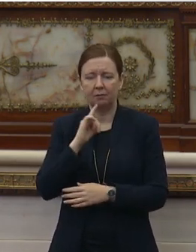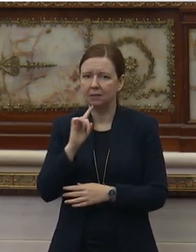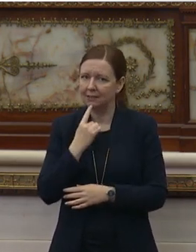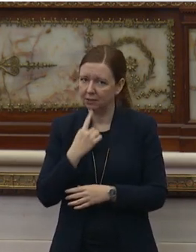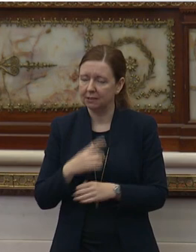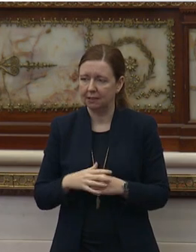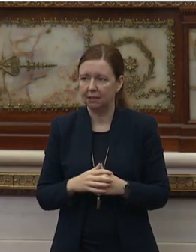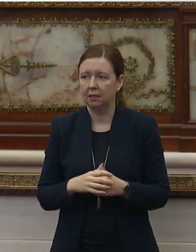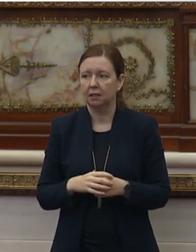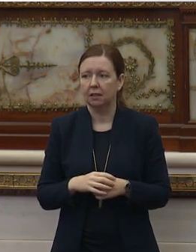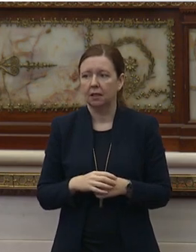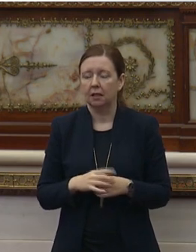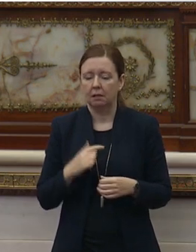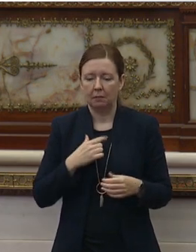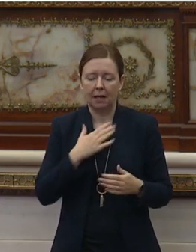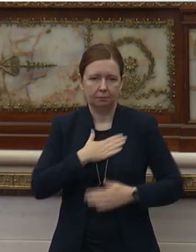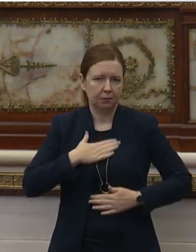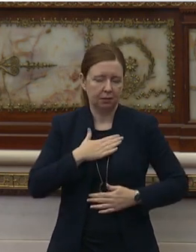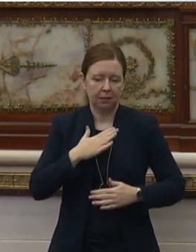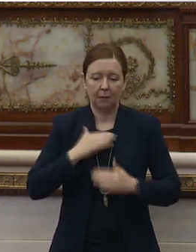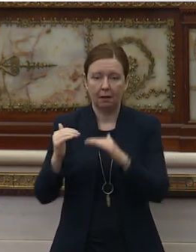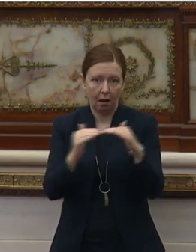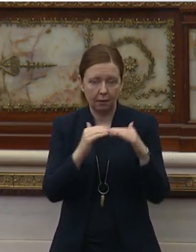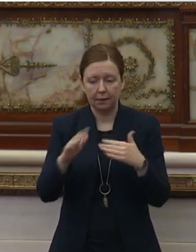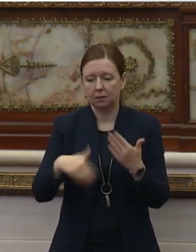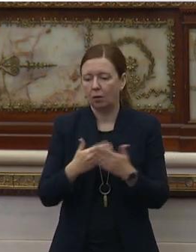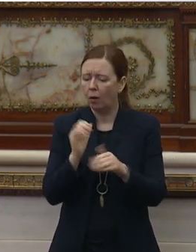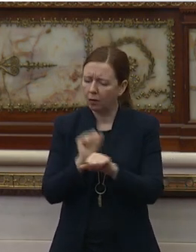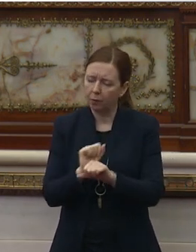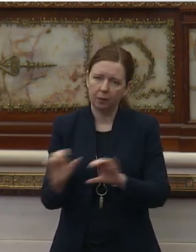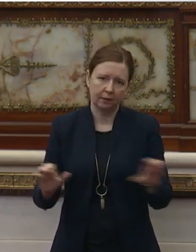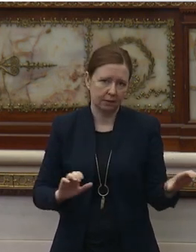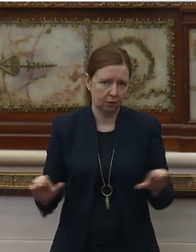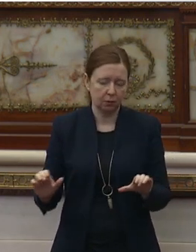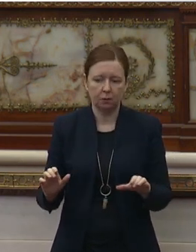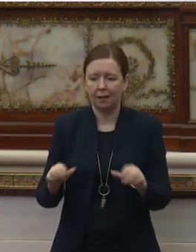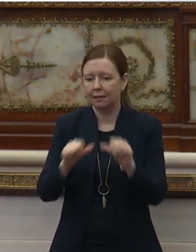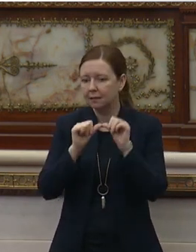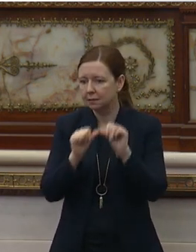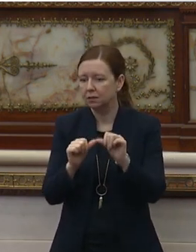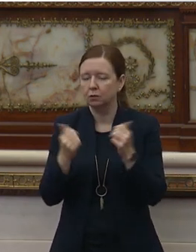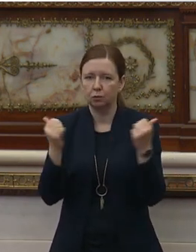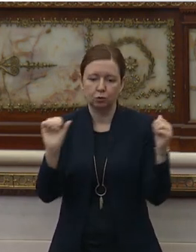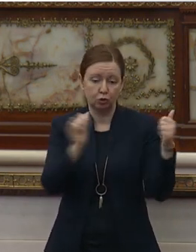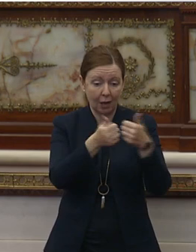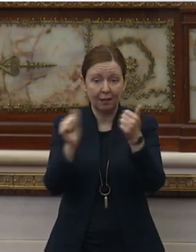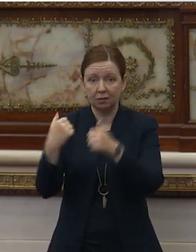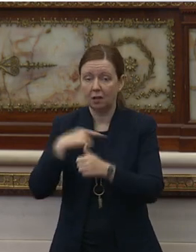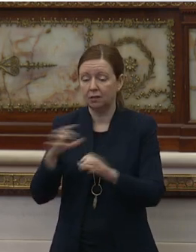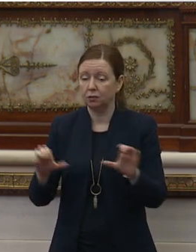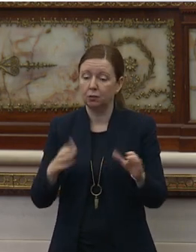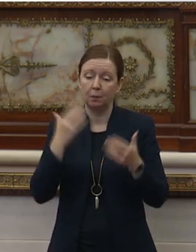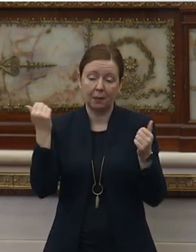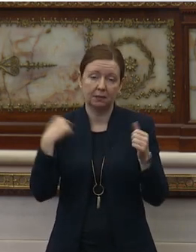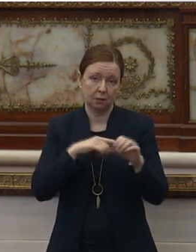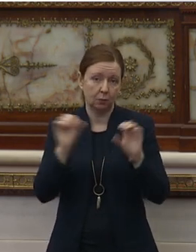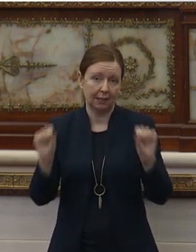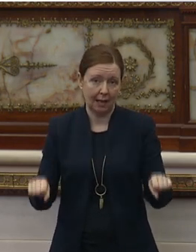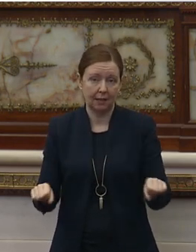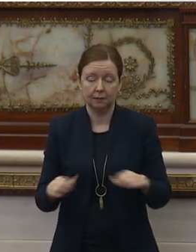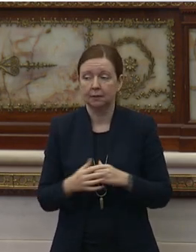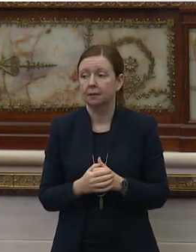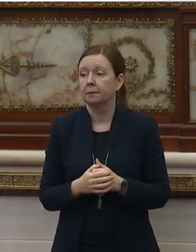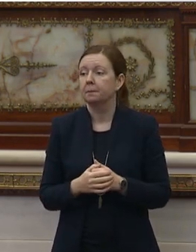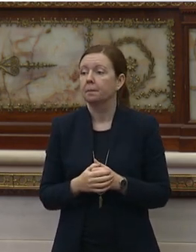extremely serious, and I appreciate my colleagues and all the work that they're doing and continuing to challenge us to do the best job that